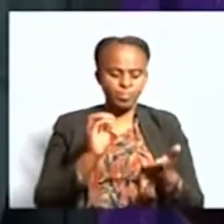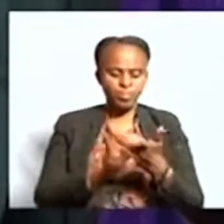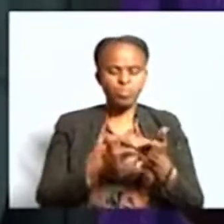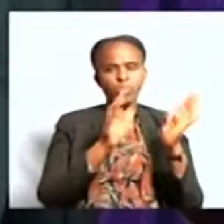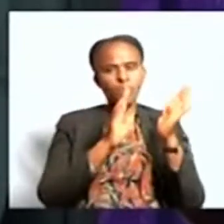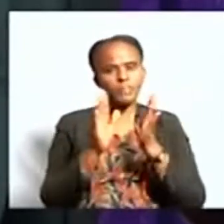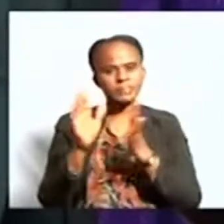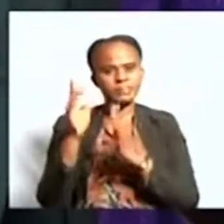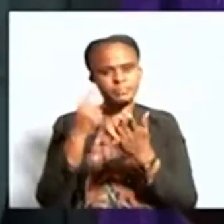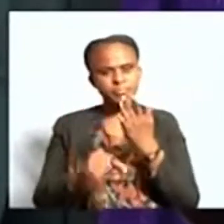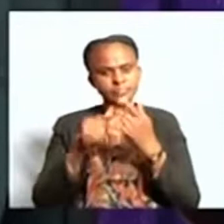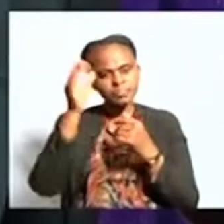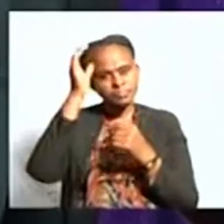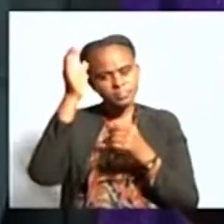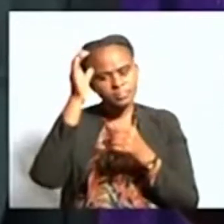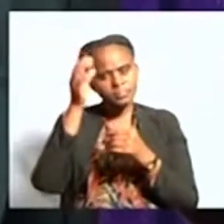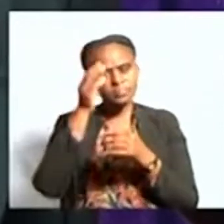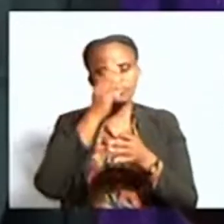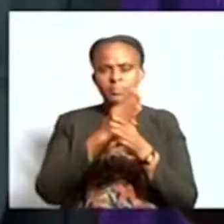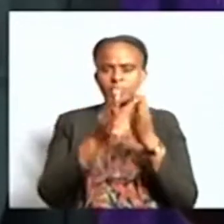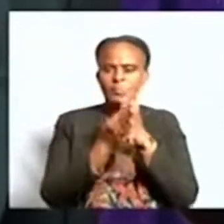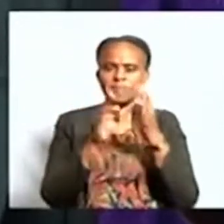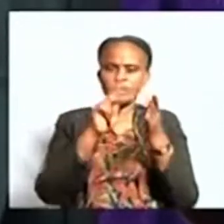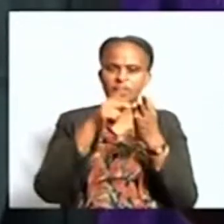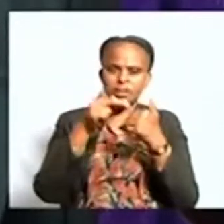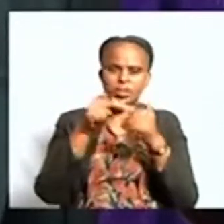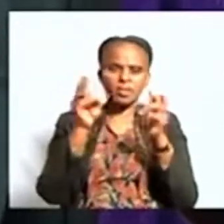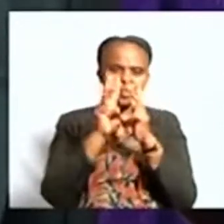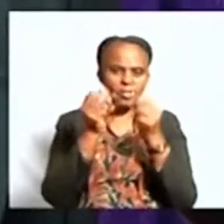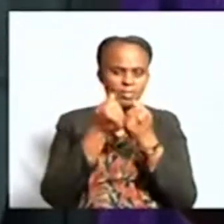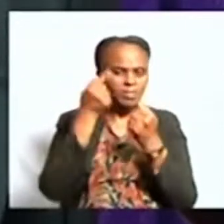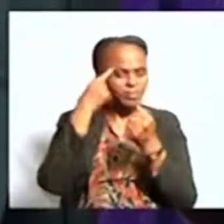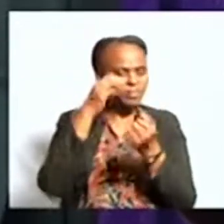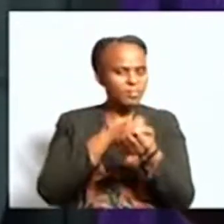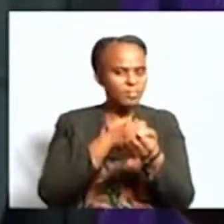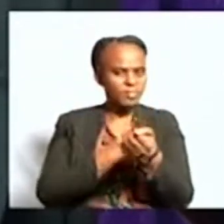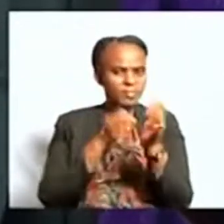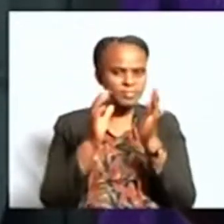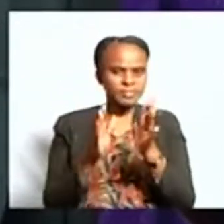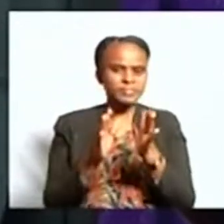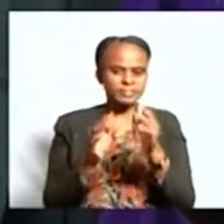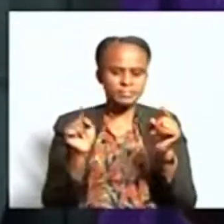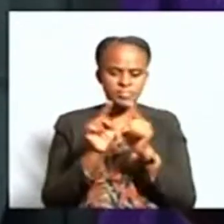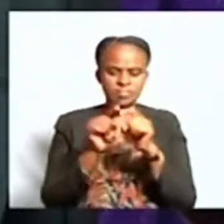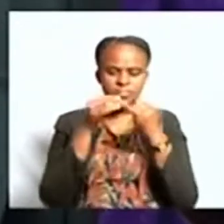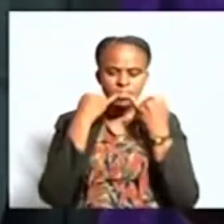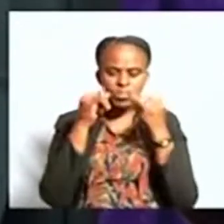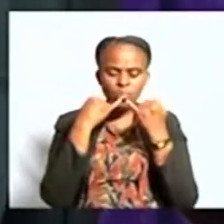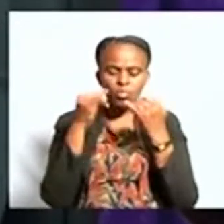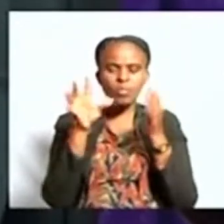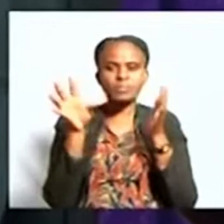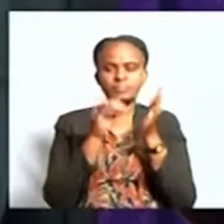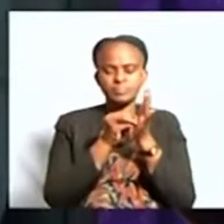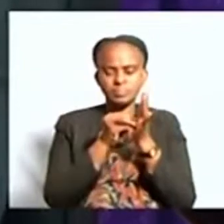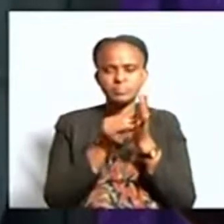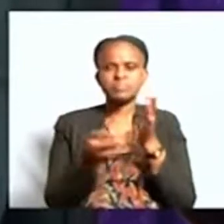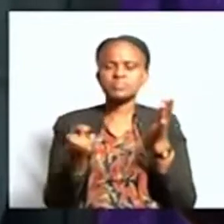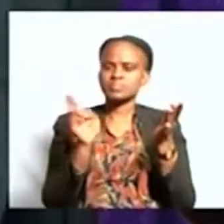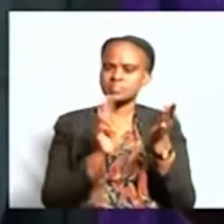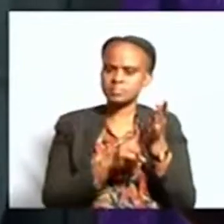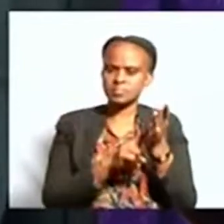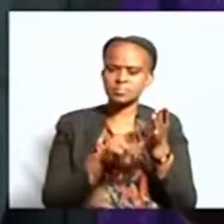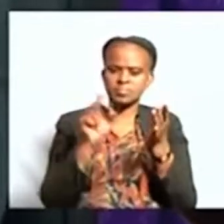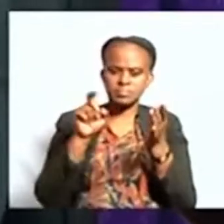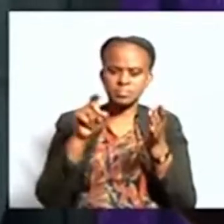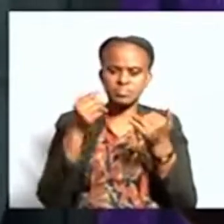place. Capacity building programs have been lined up for examiners and data capturers to re-emphasize the need